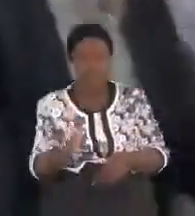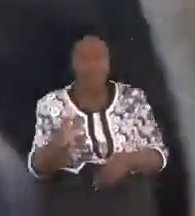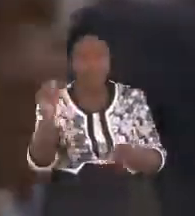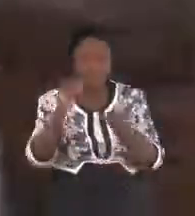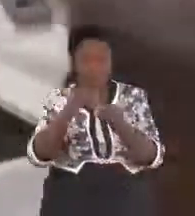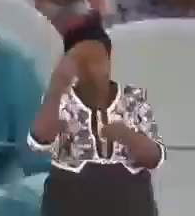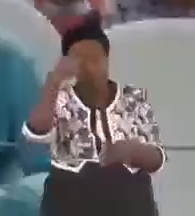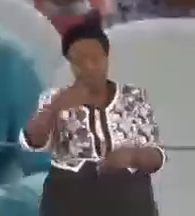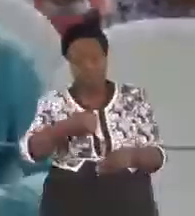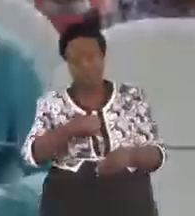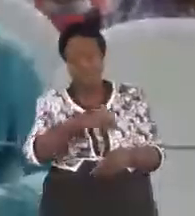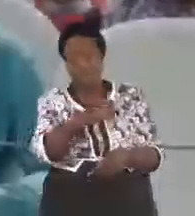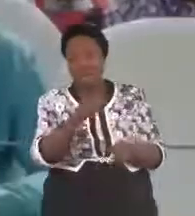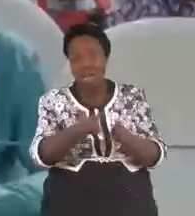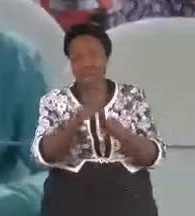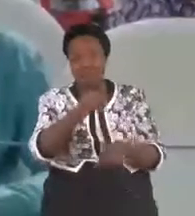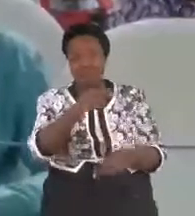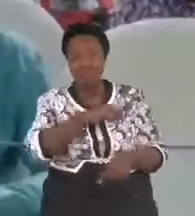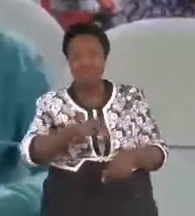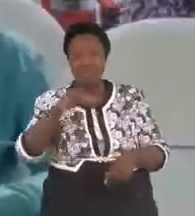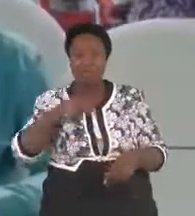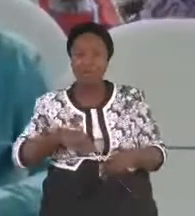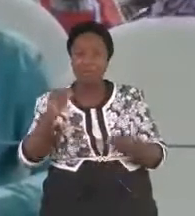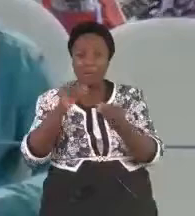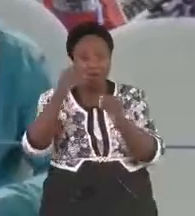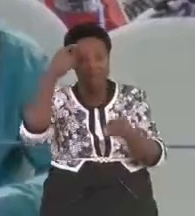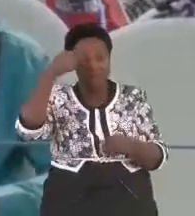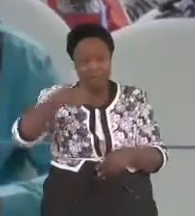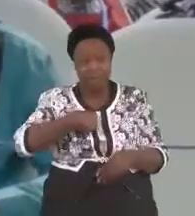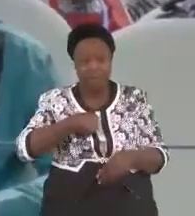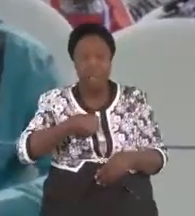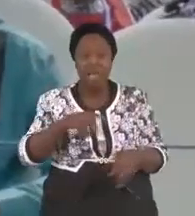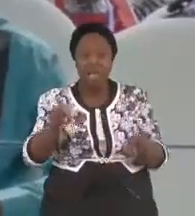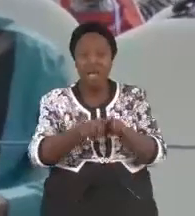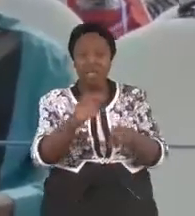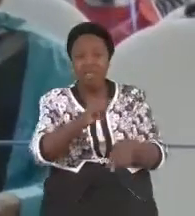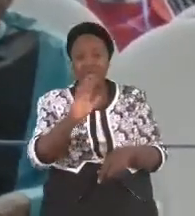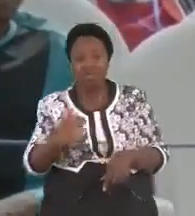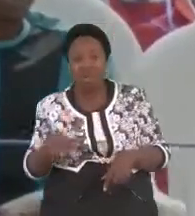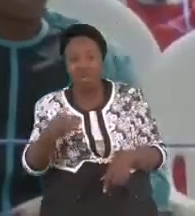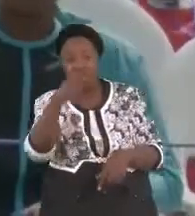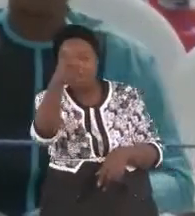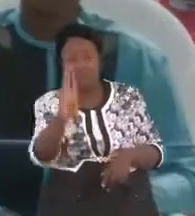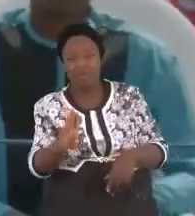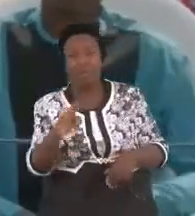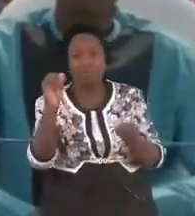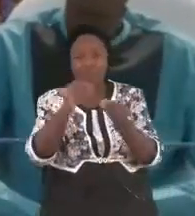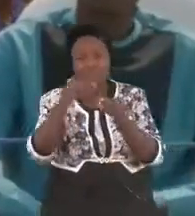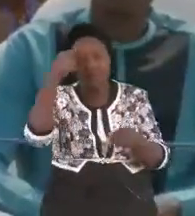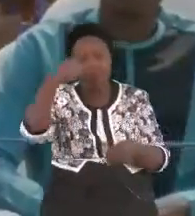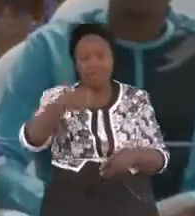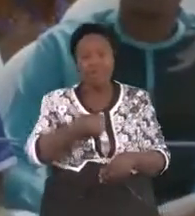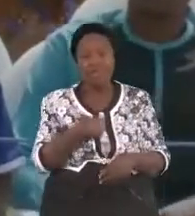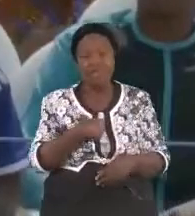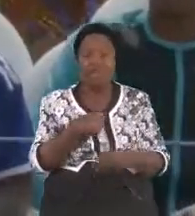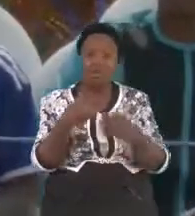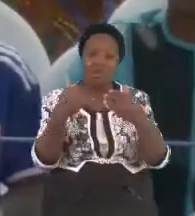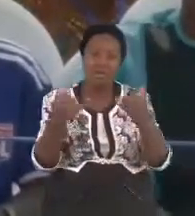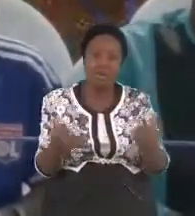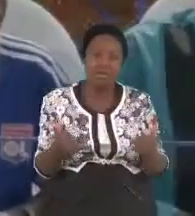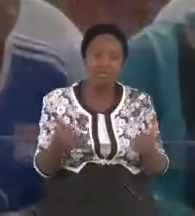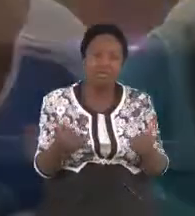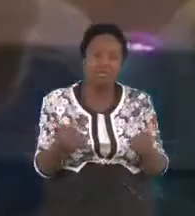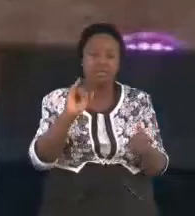As a member, more for me. As a child of God, more for me. Now, John